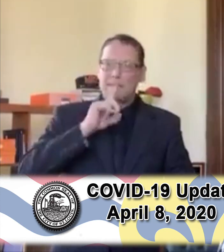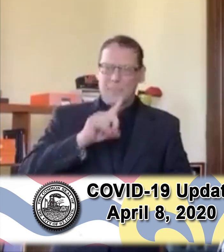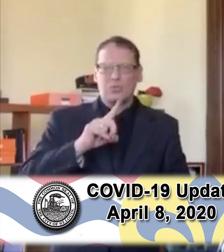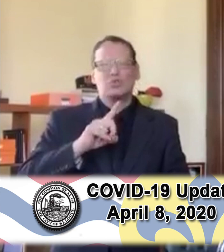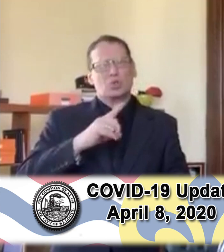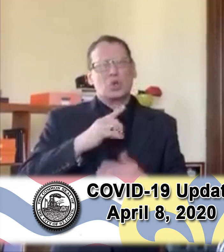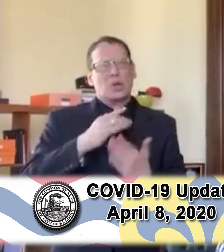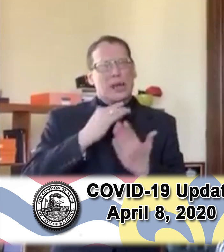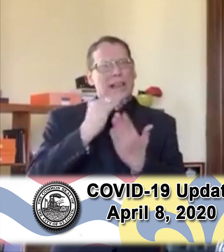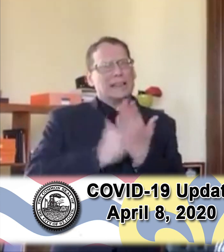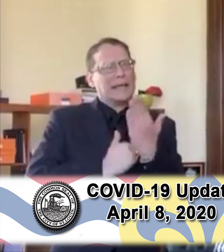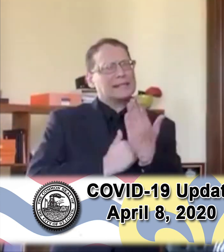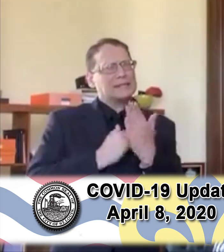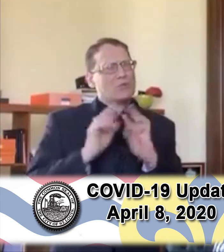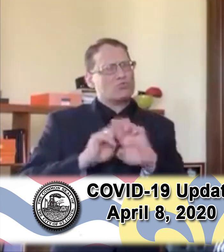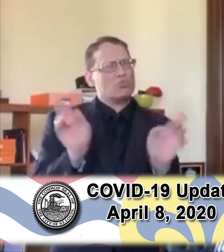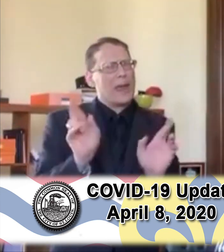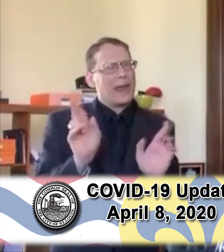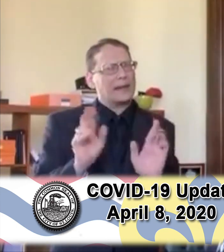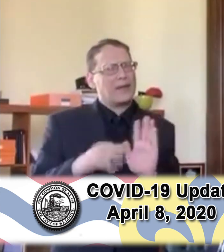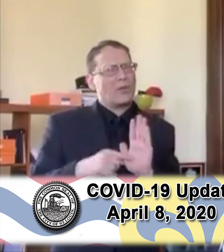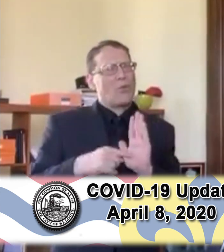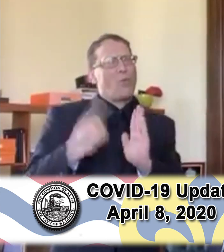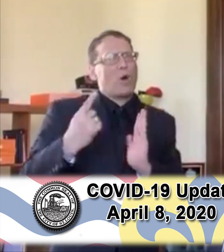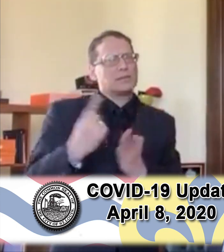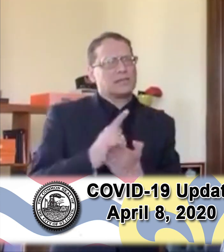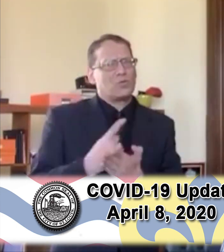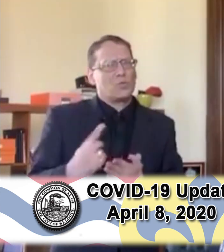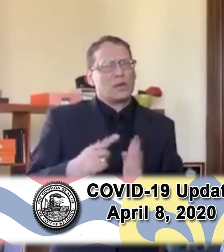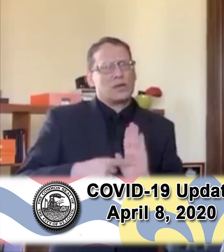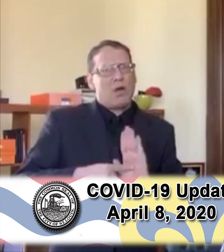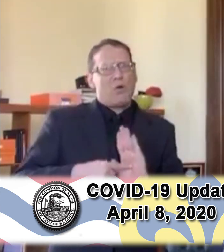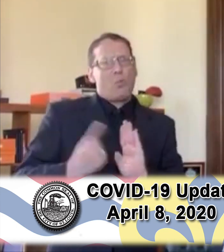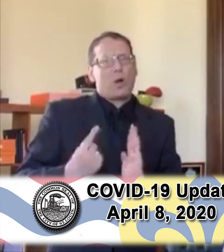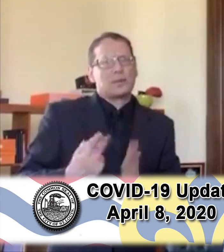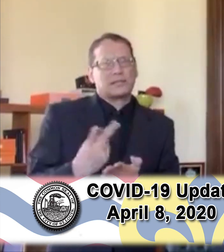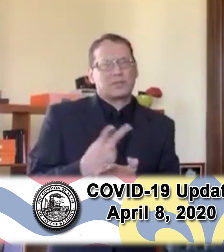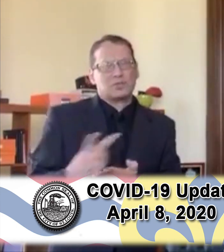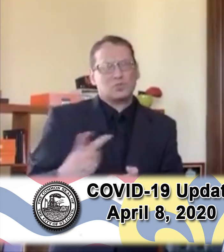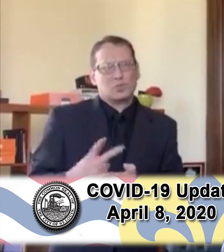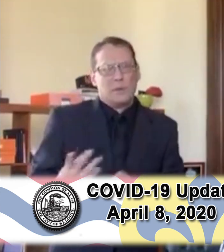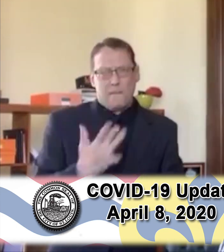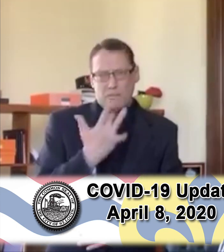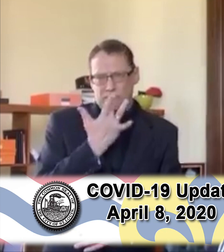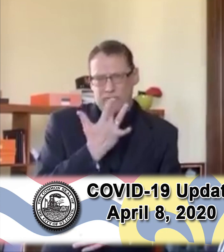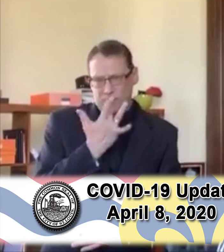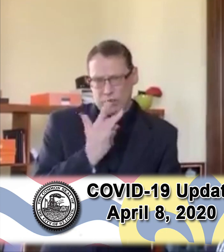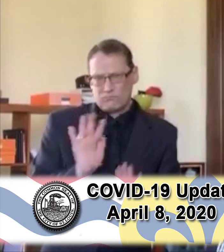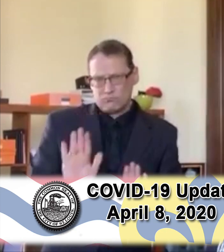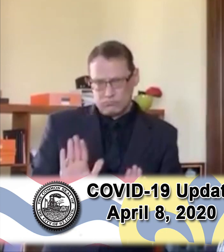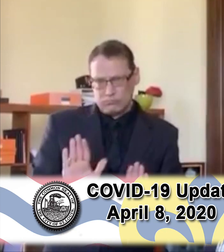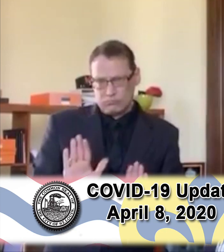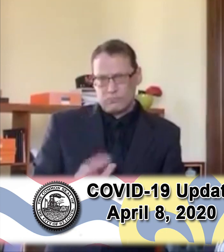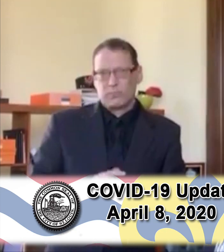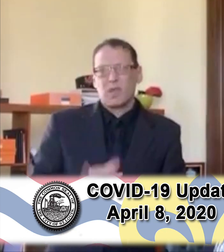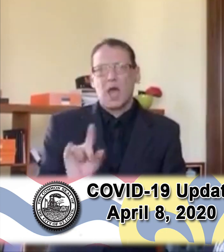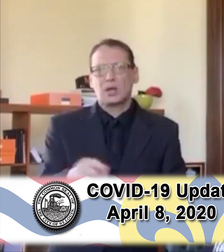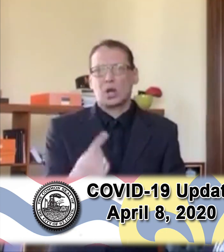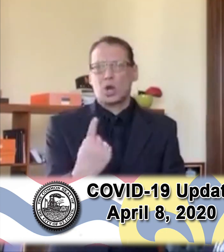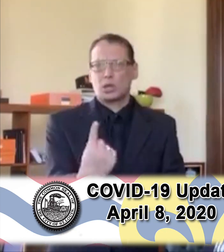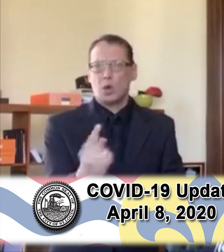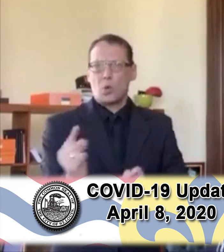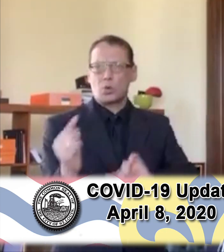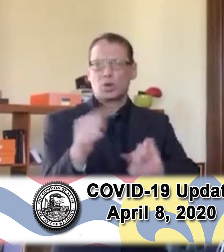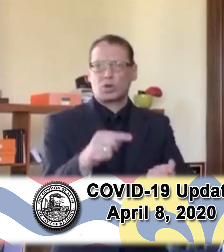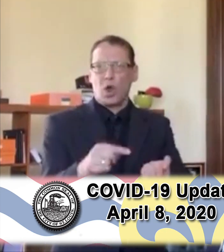go once a week or hopefully once every other week if you can stretch your list that long. And go by yourself so that